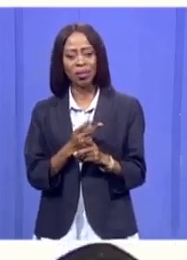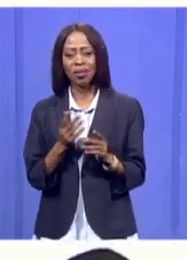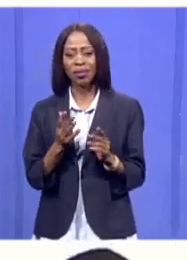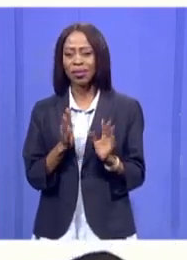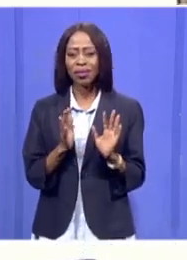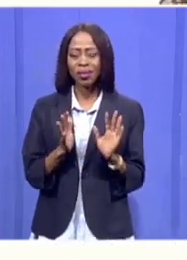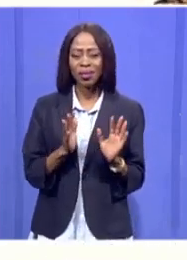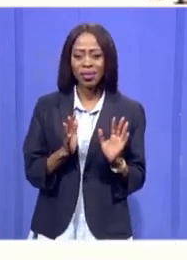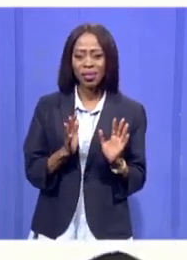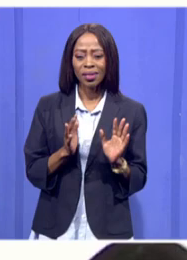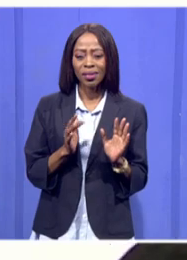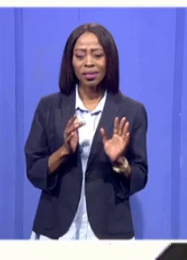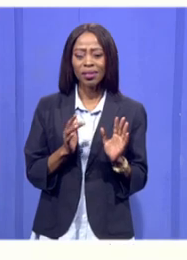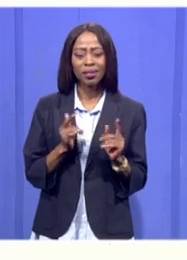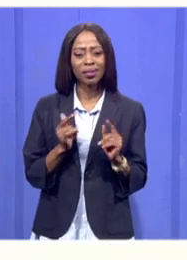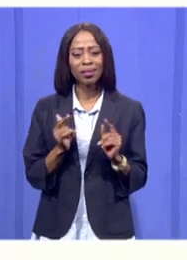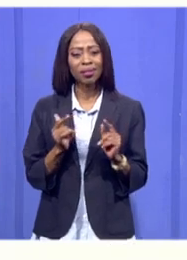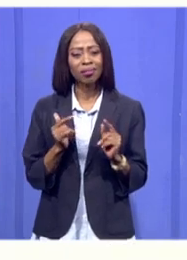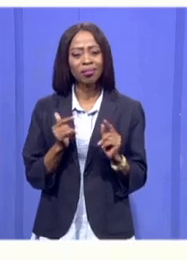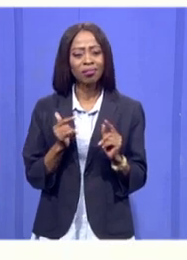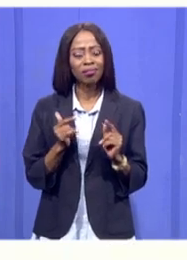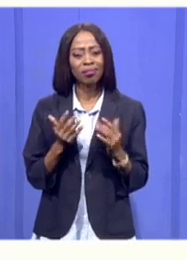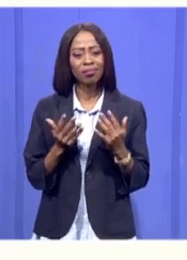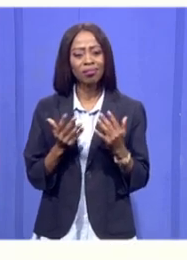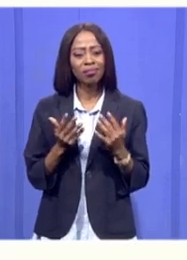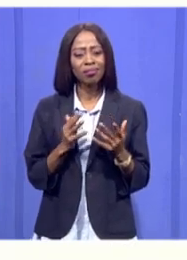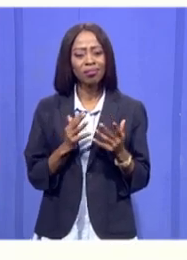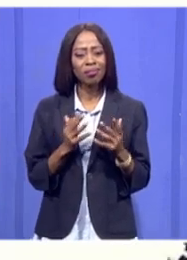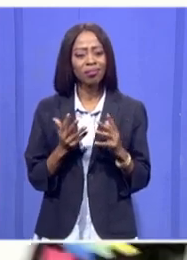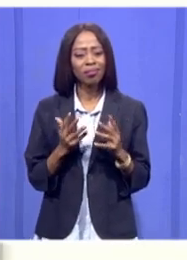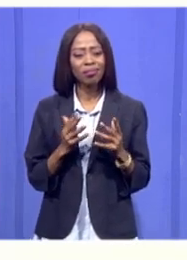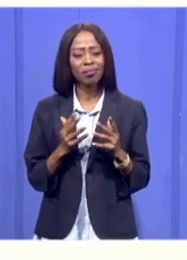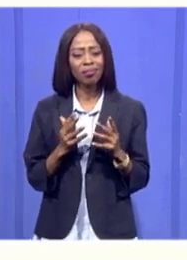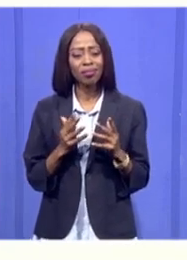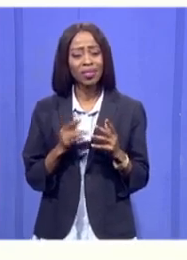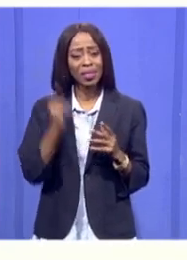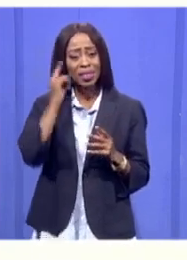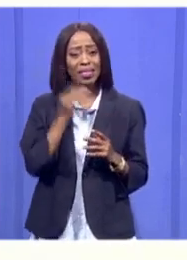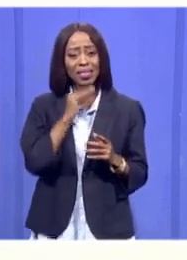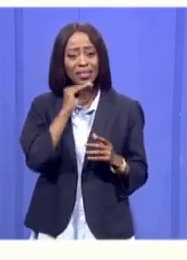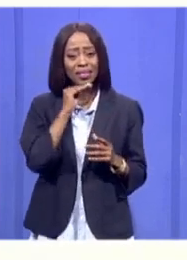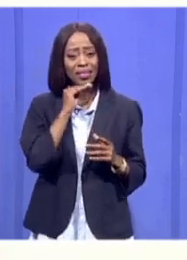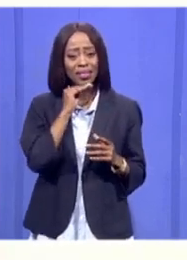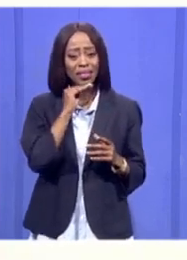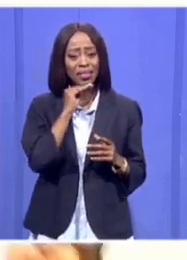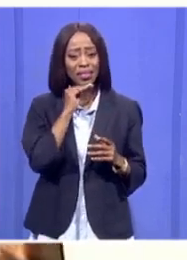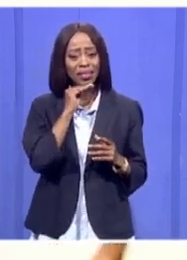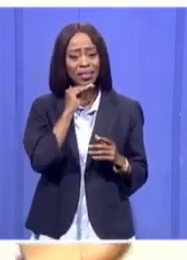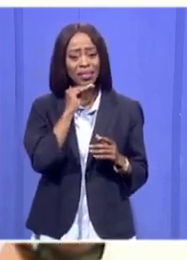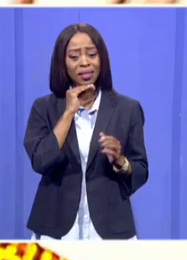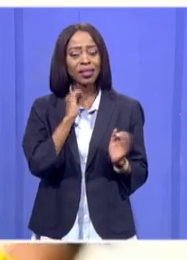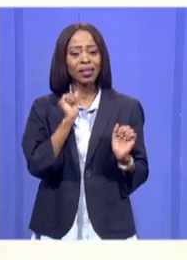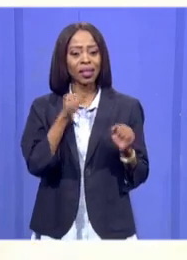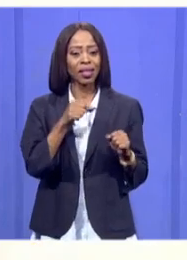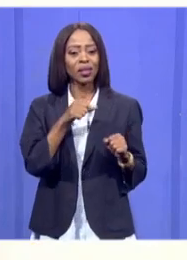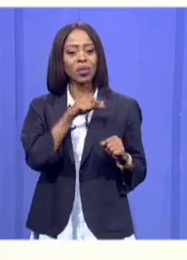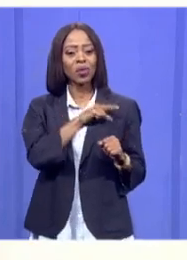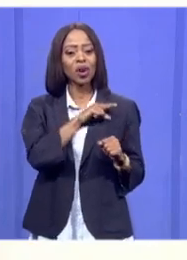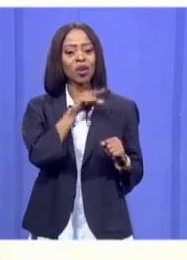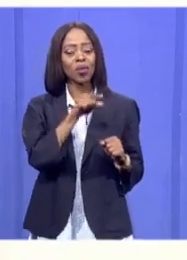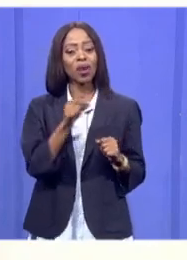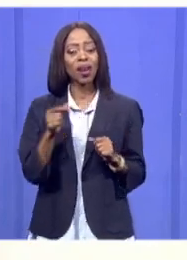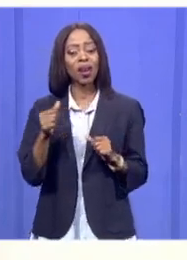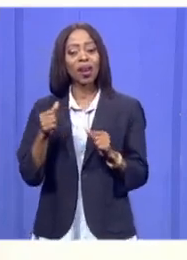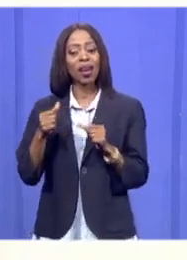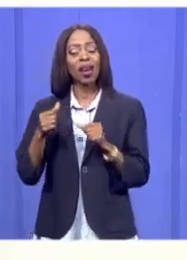You imagine that suffices? Yes, Because now with a laboratory active